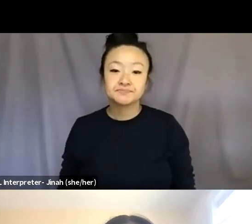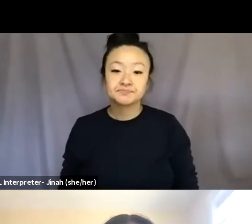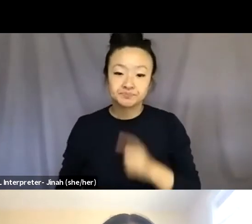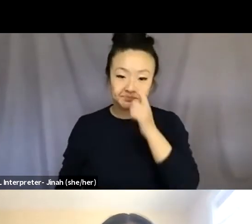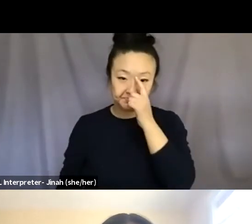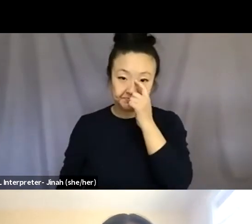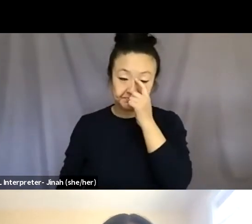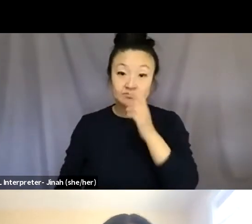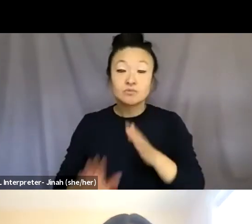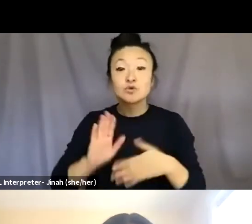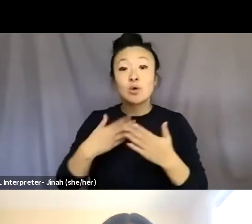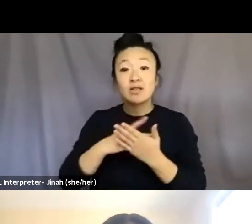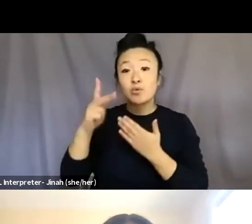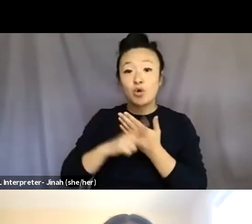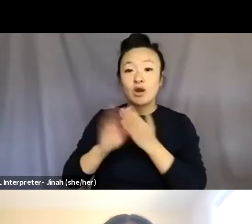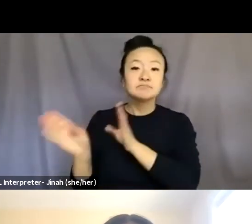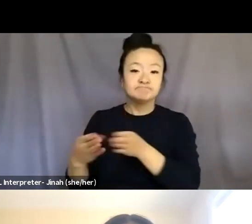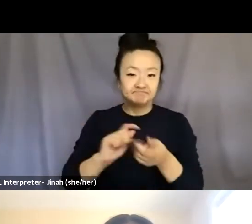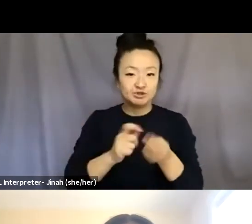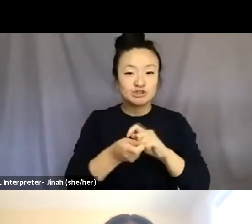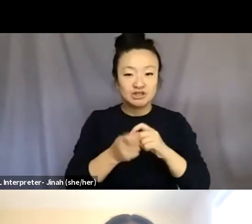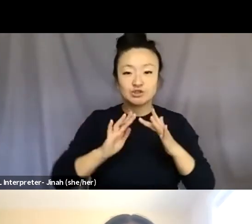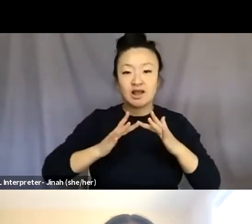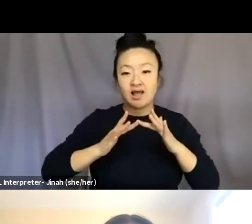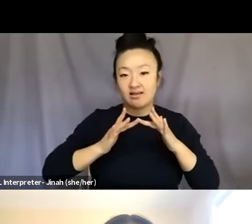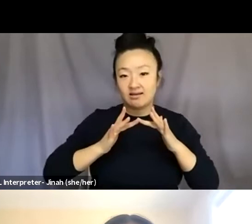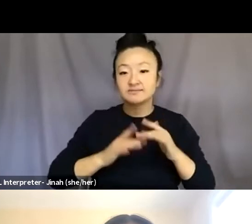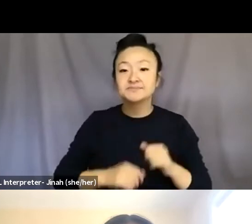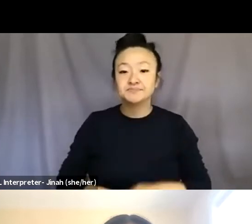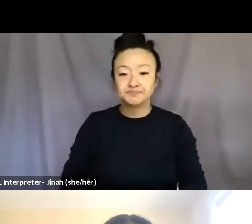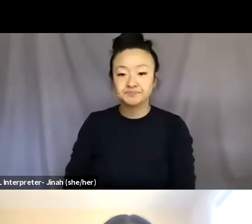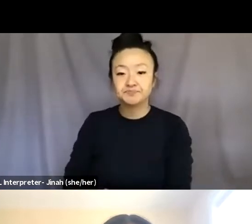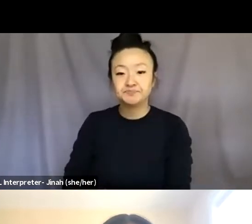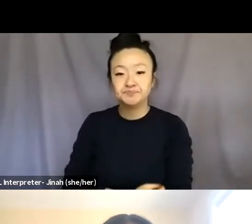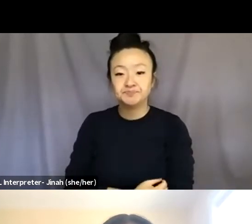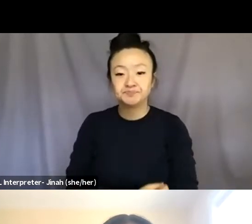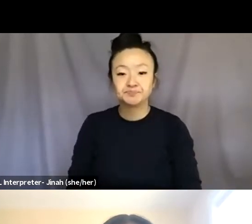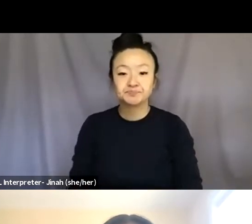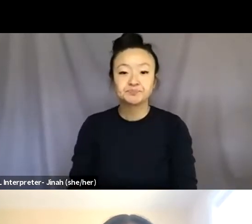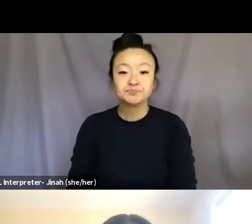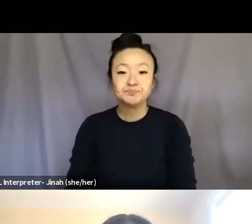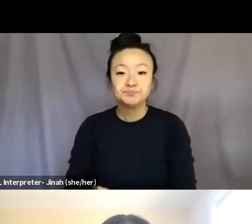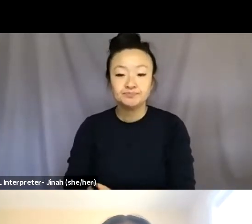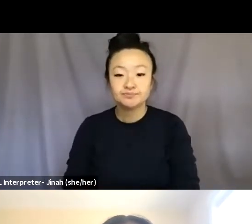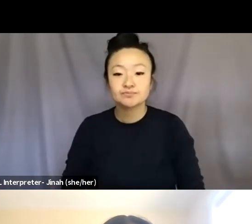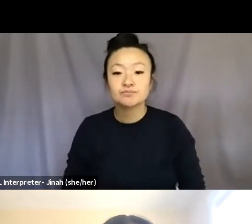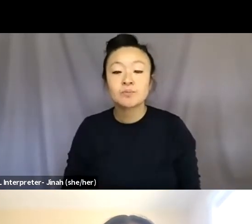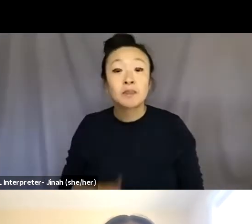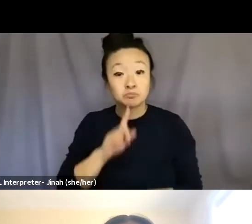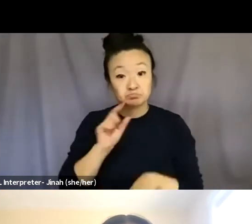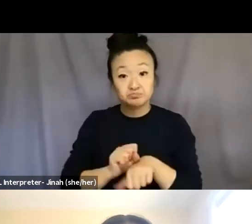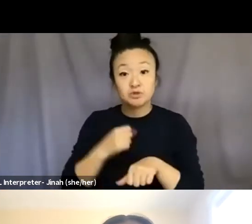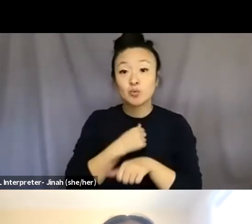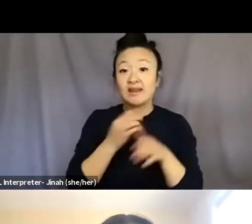taken all our programs online, and as a matter of fact, we led a coalition